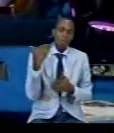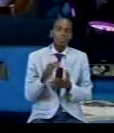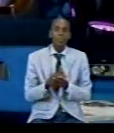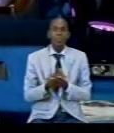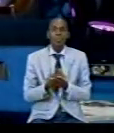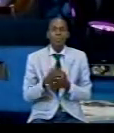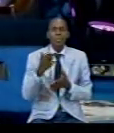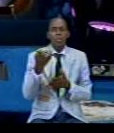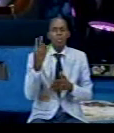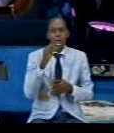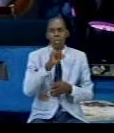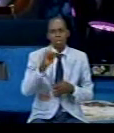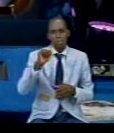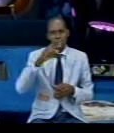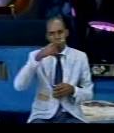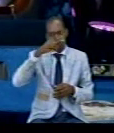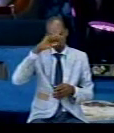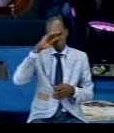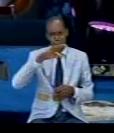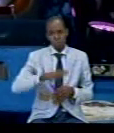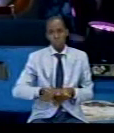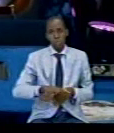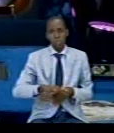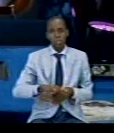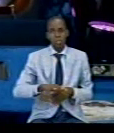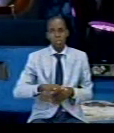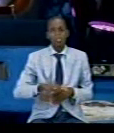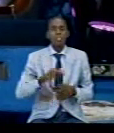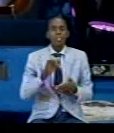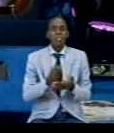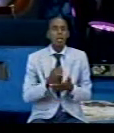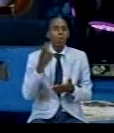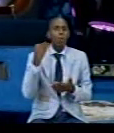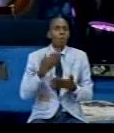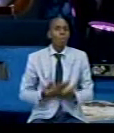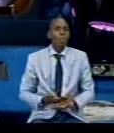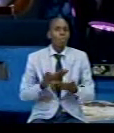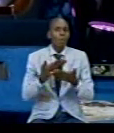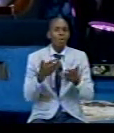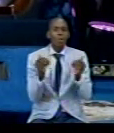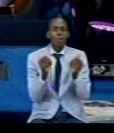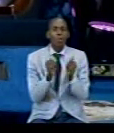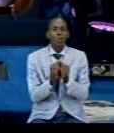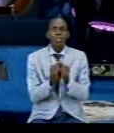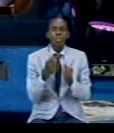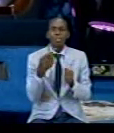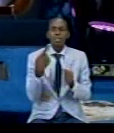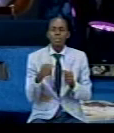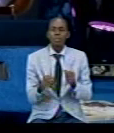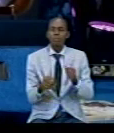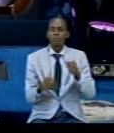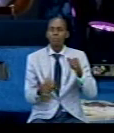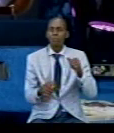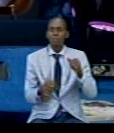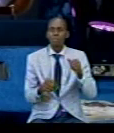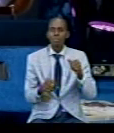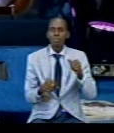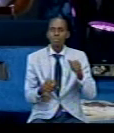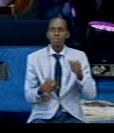boy, a child, that was born with the palate